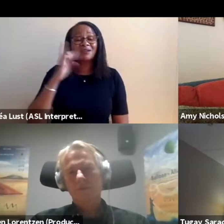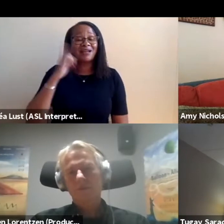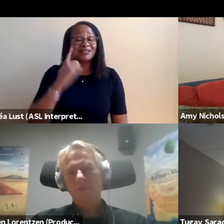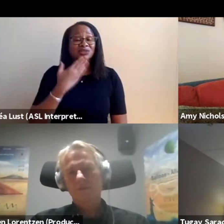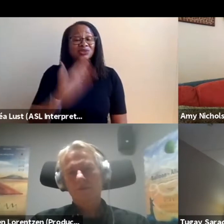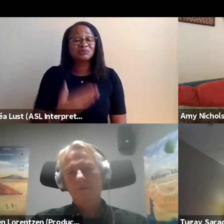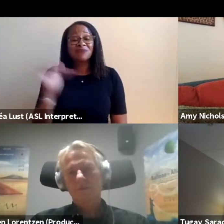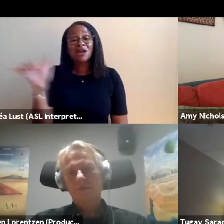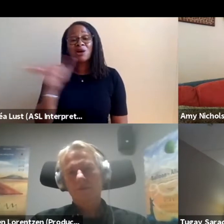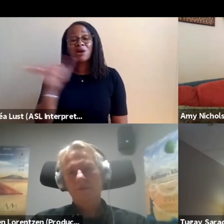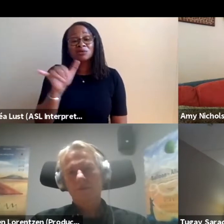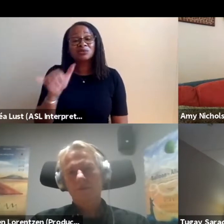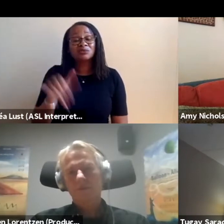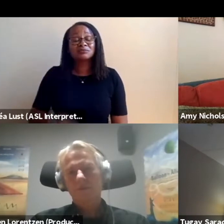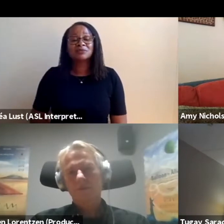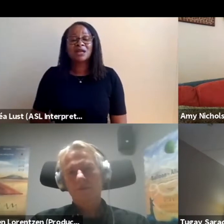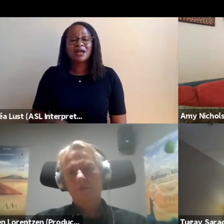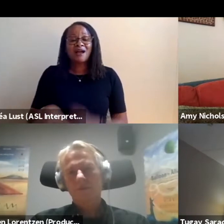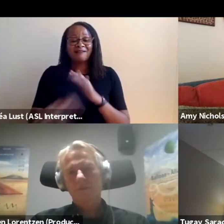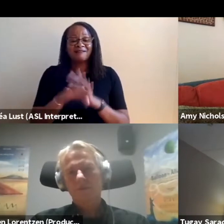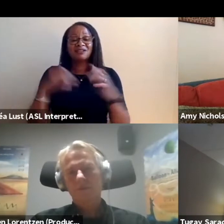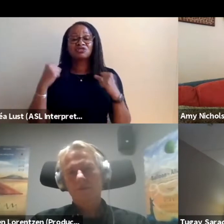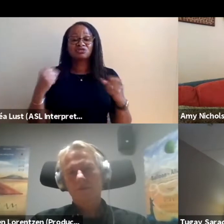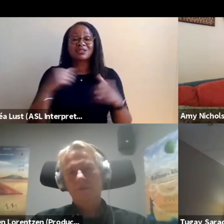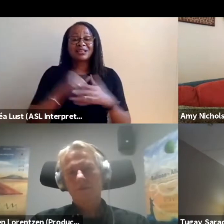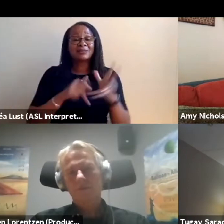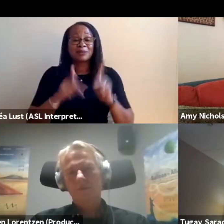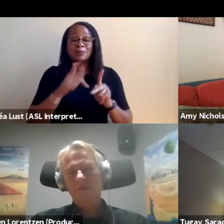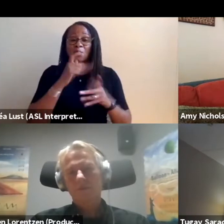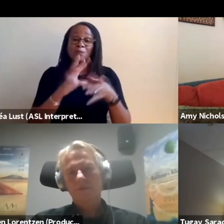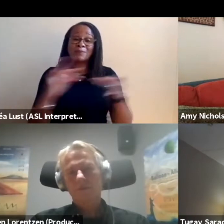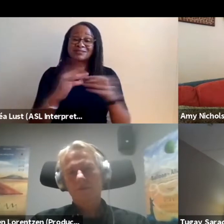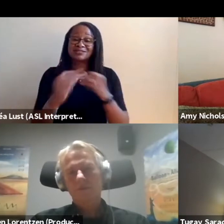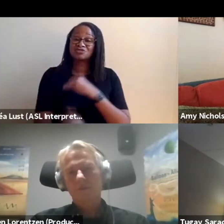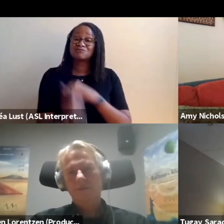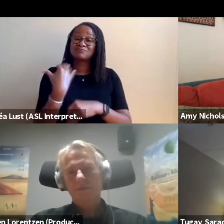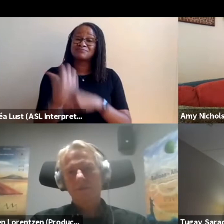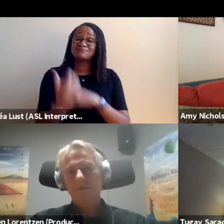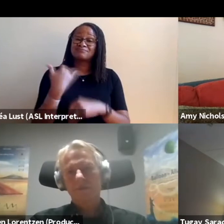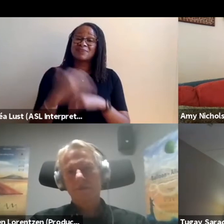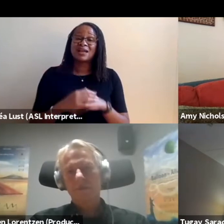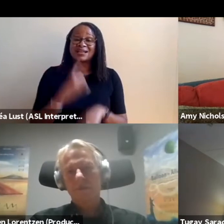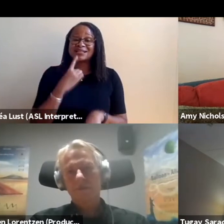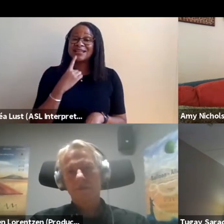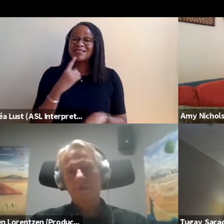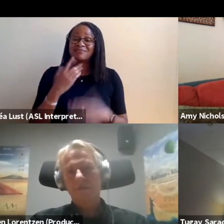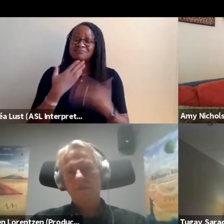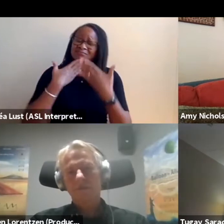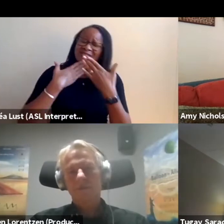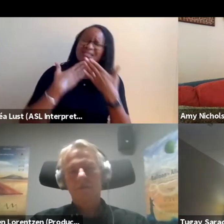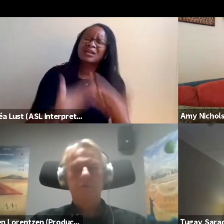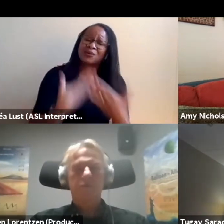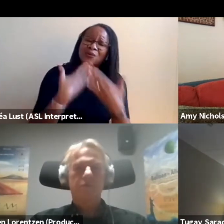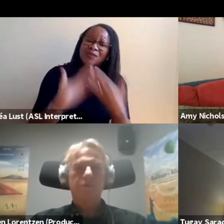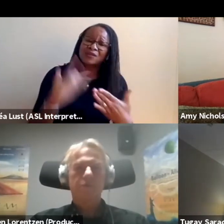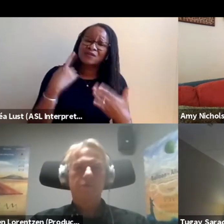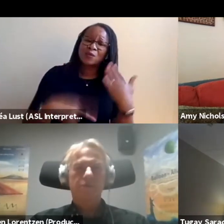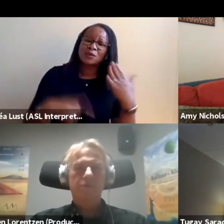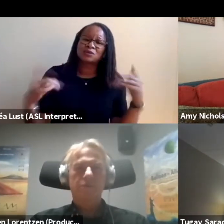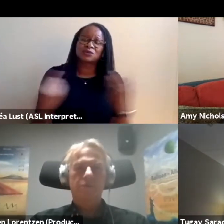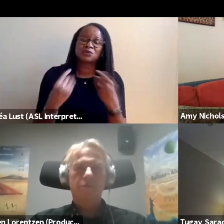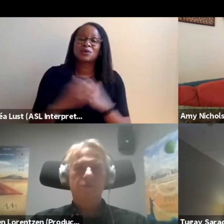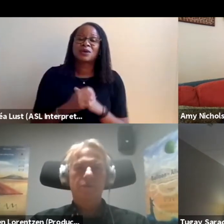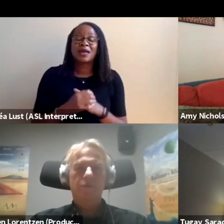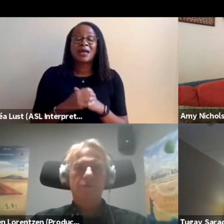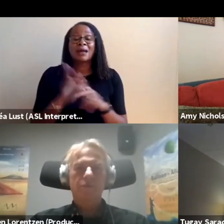find it the strength in people that message us, that say that they are so thankful. You know, people are messaging